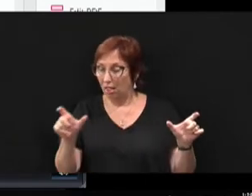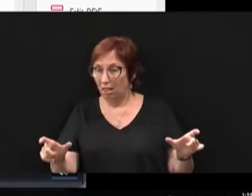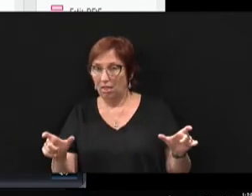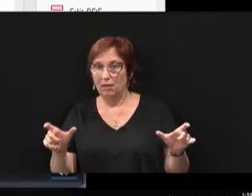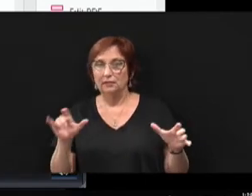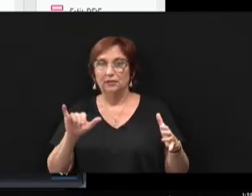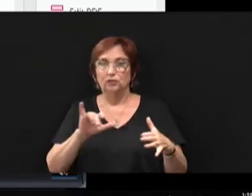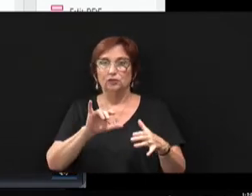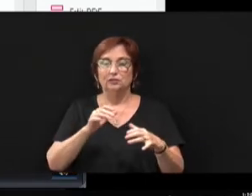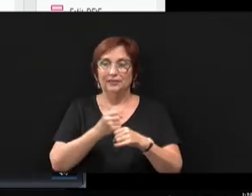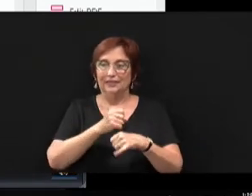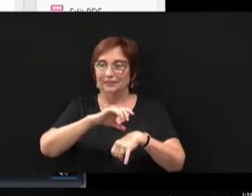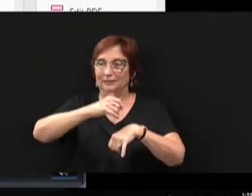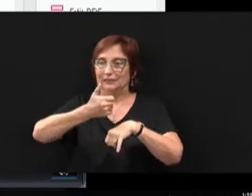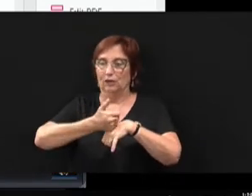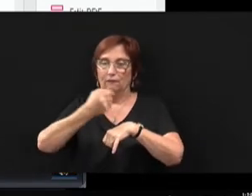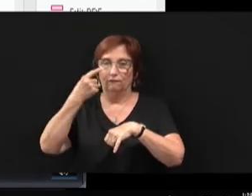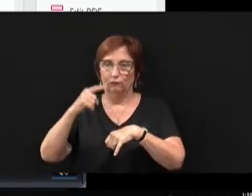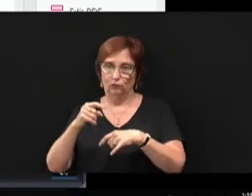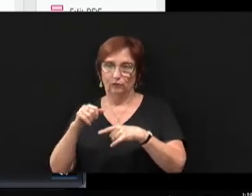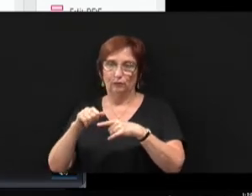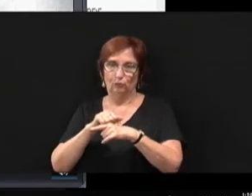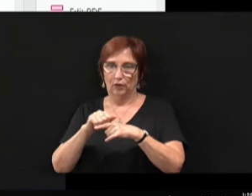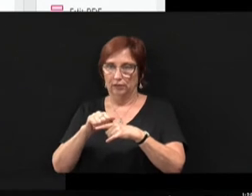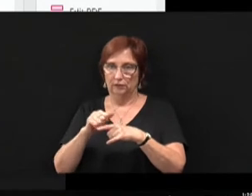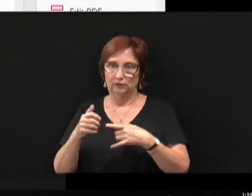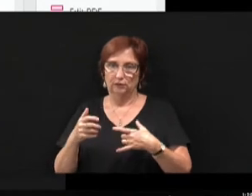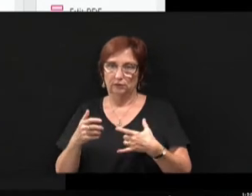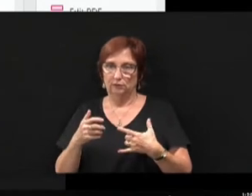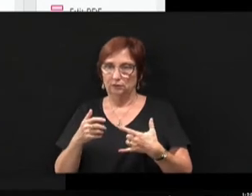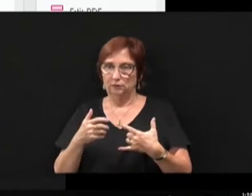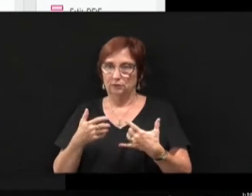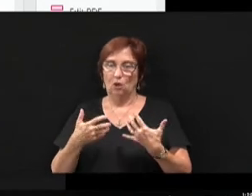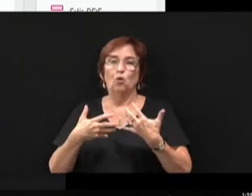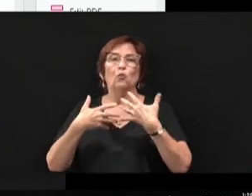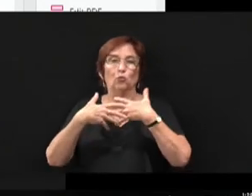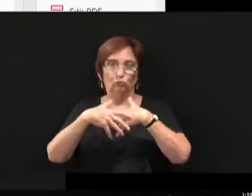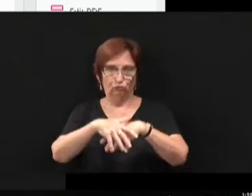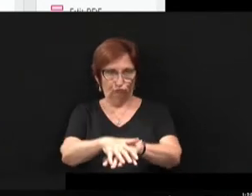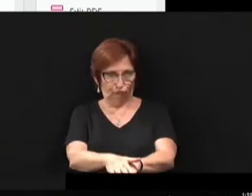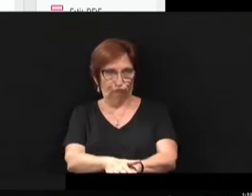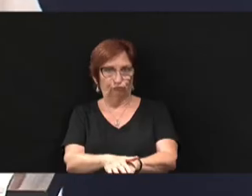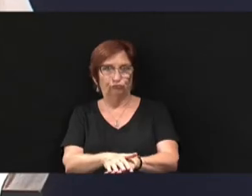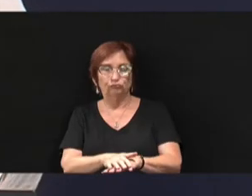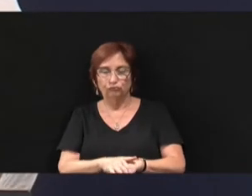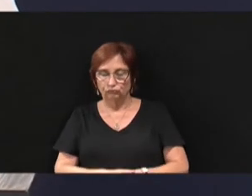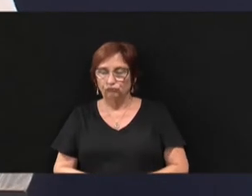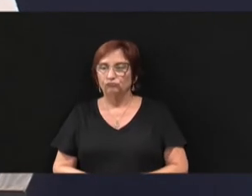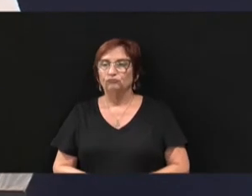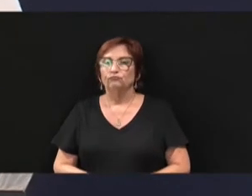drill. Okay, there is a whole lot.